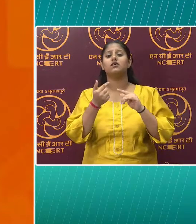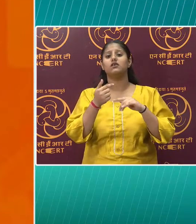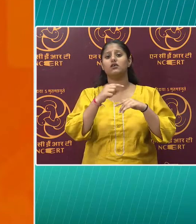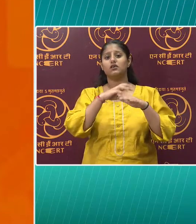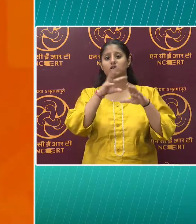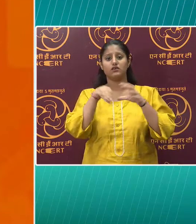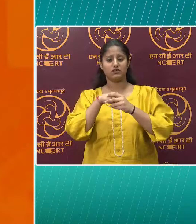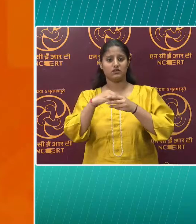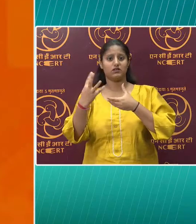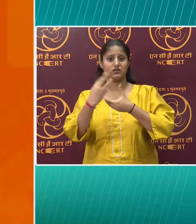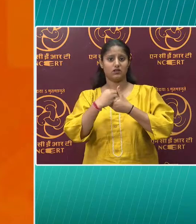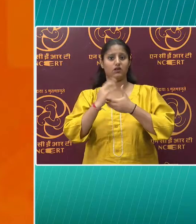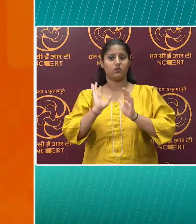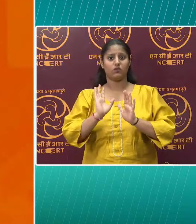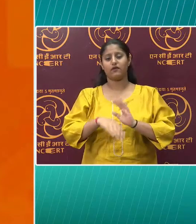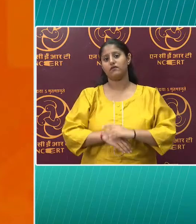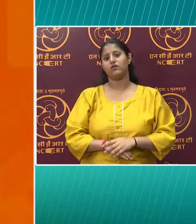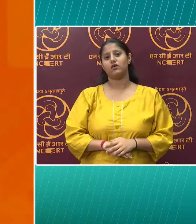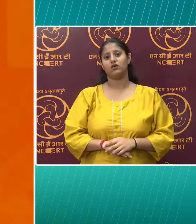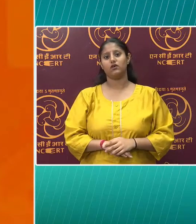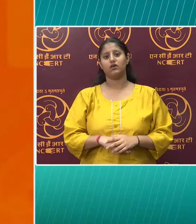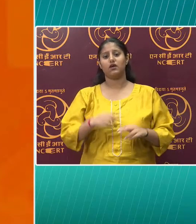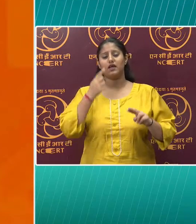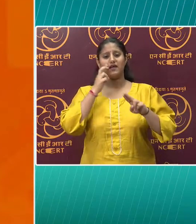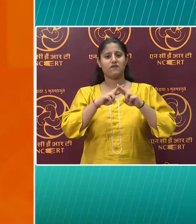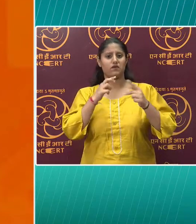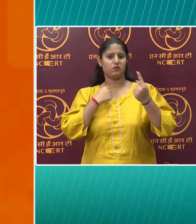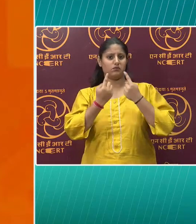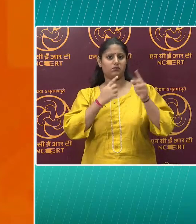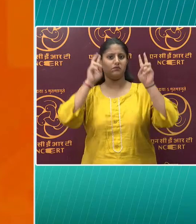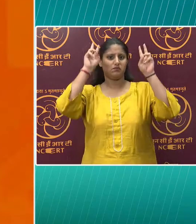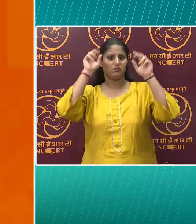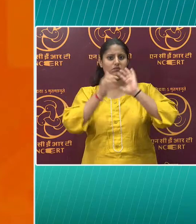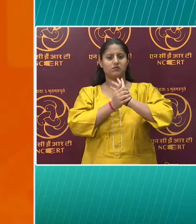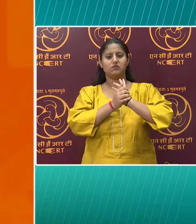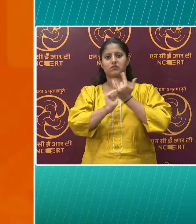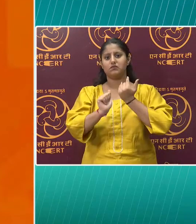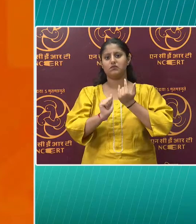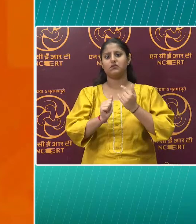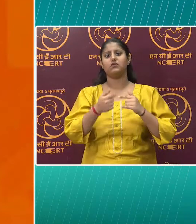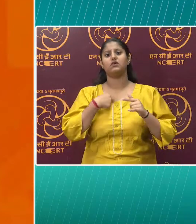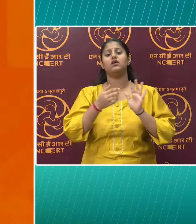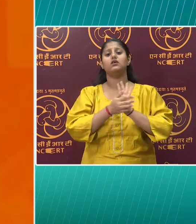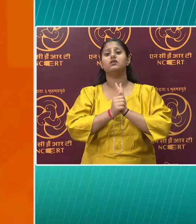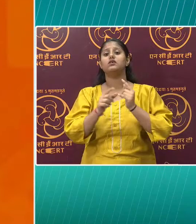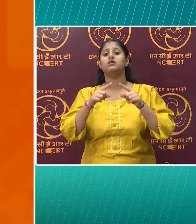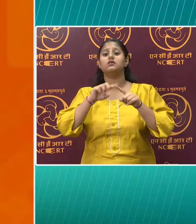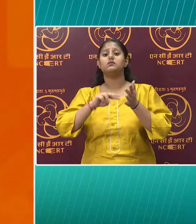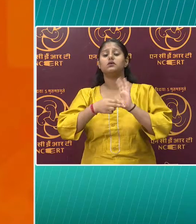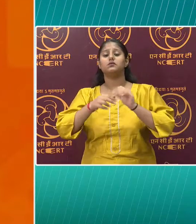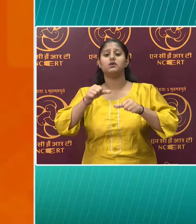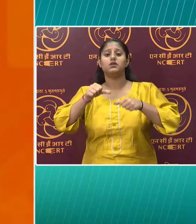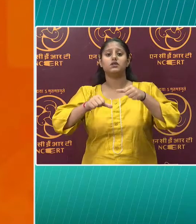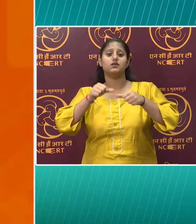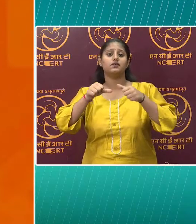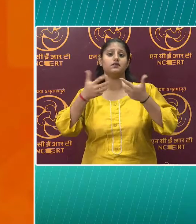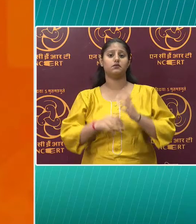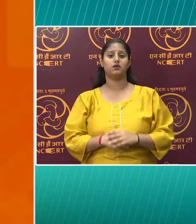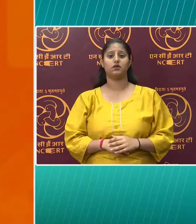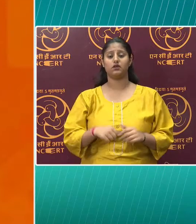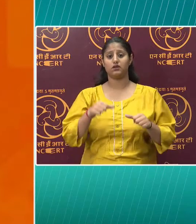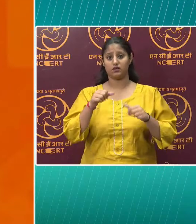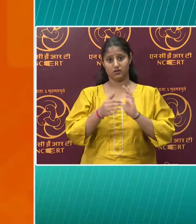Now, when we say skilling, then it has to be a very systematic process. It can't